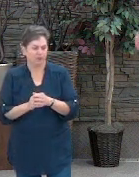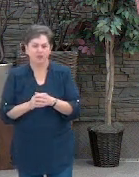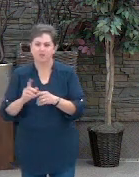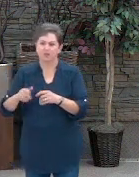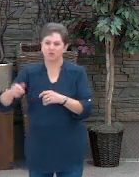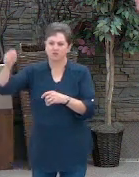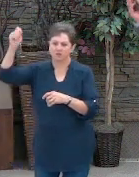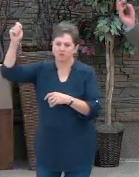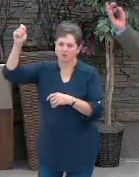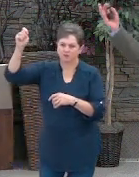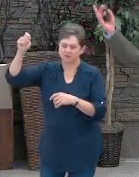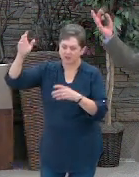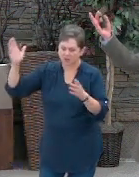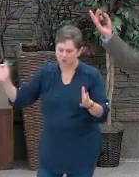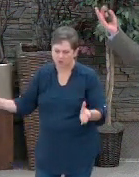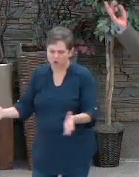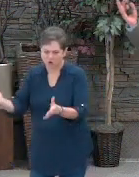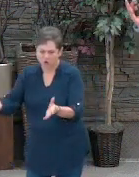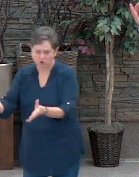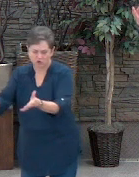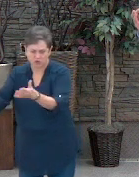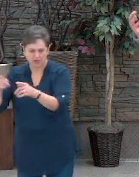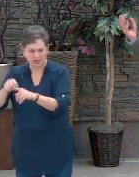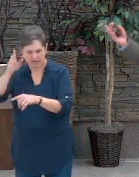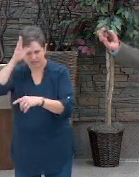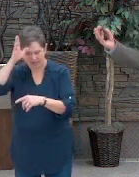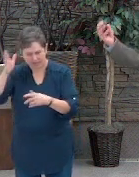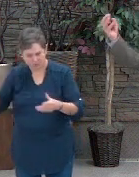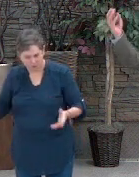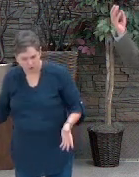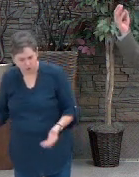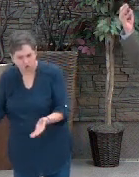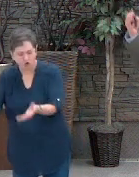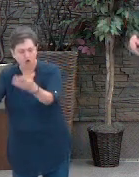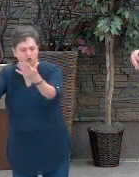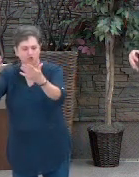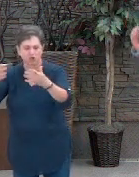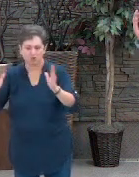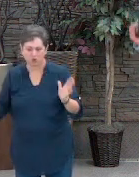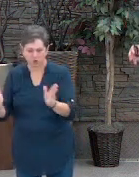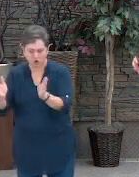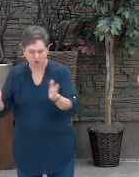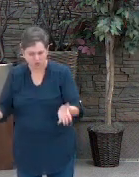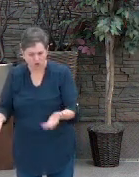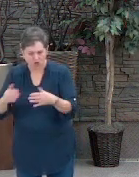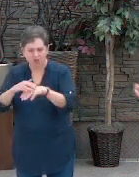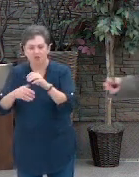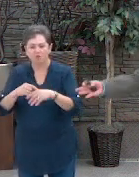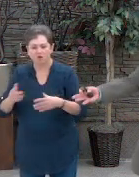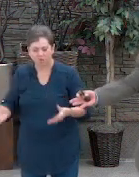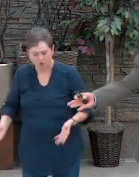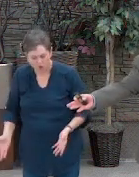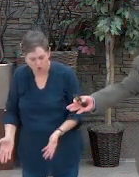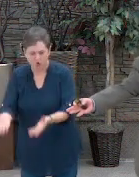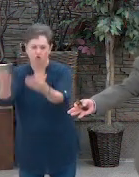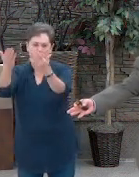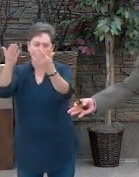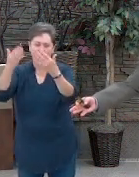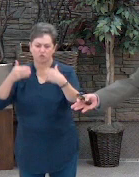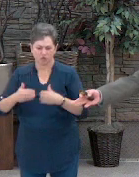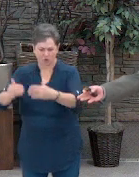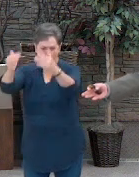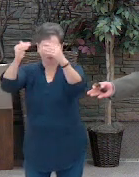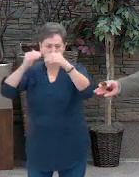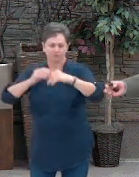holds up the other hand and says, you know, I'm like a dad. I'm going to urge you. I'm going to encourage and I'm going to comfort, but I'm going to urge you to get